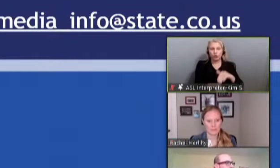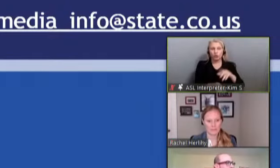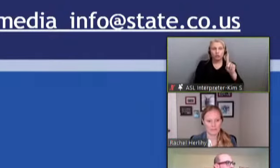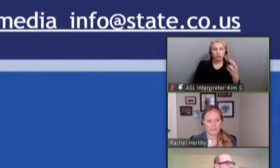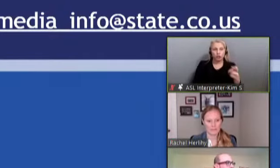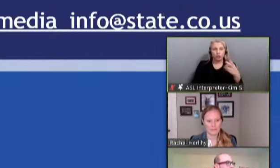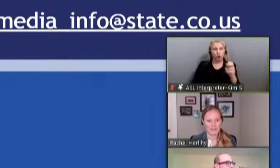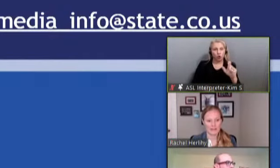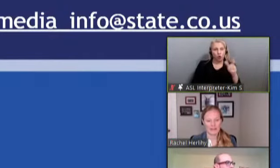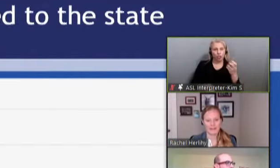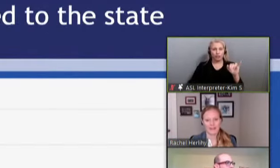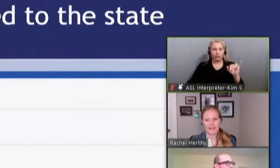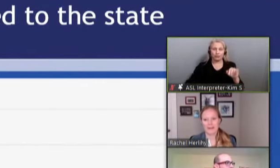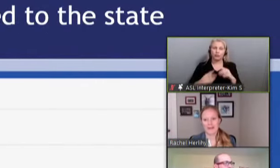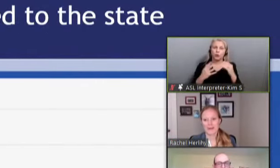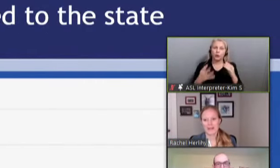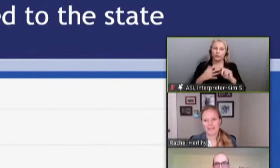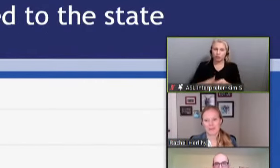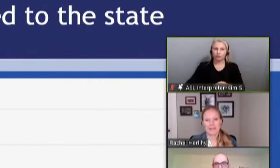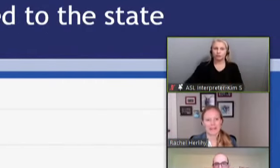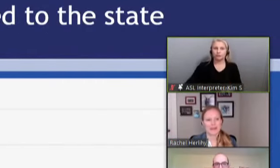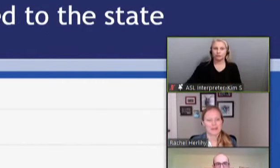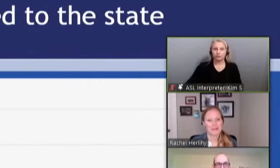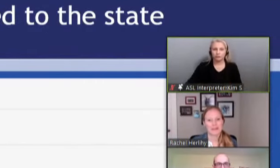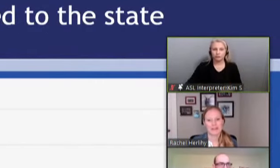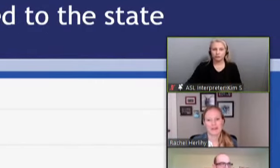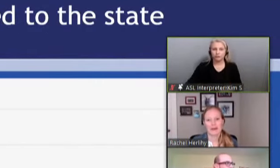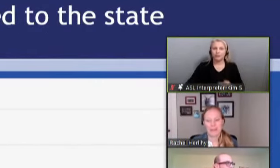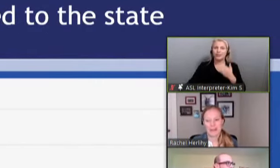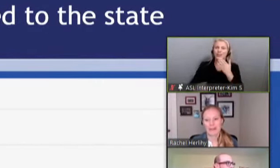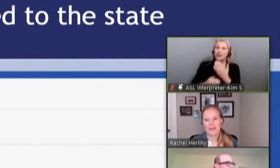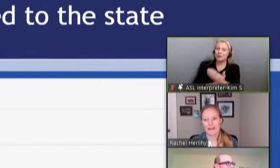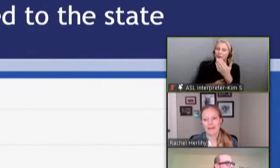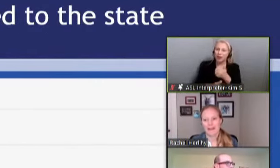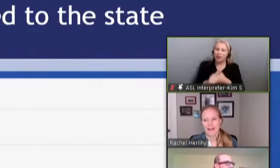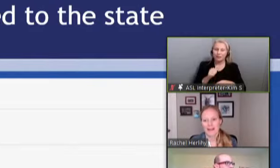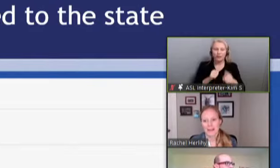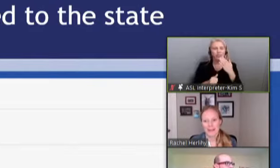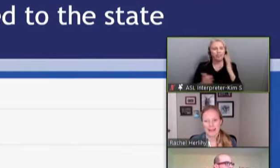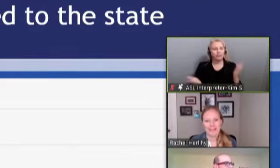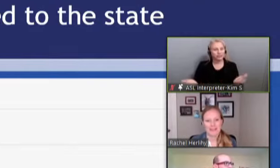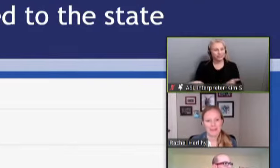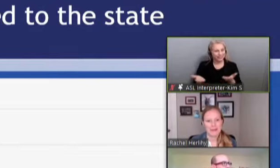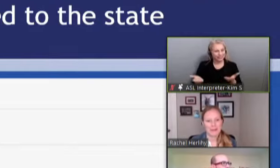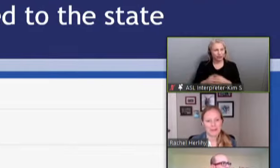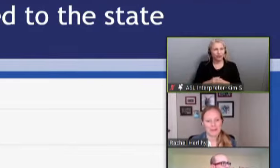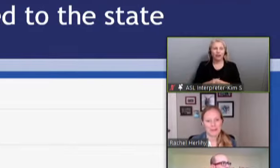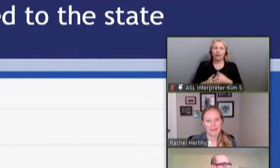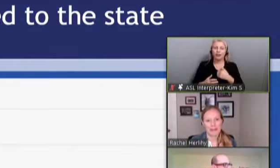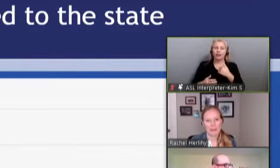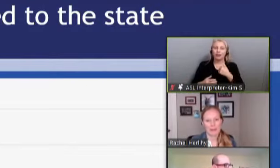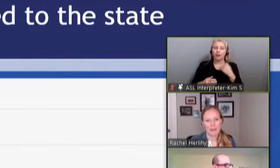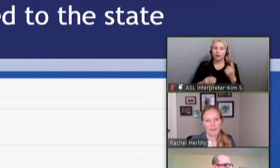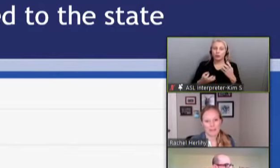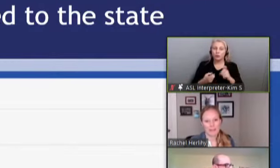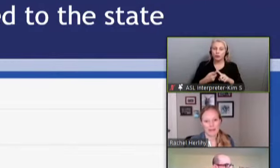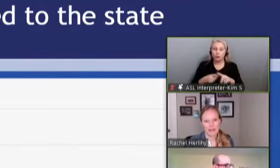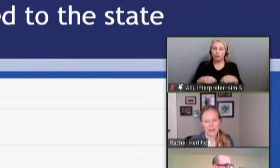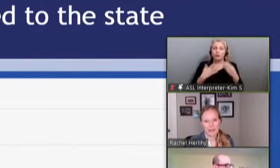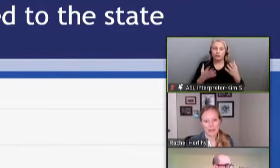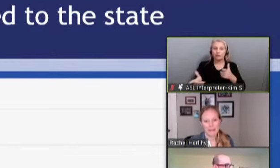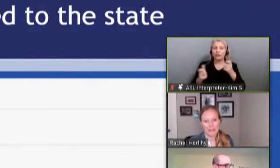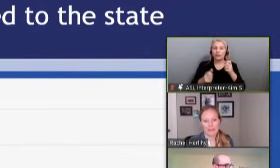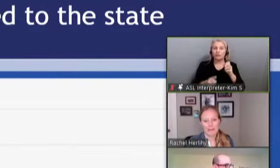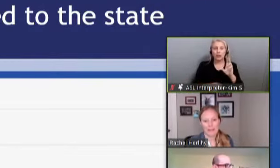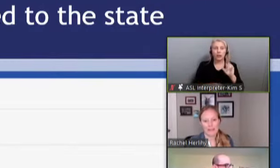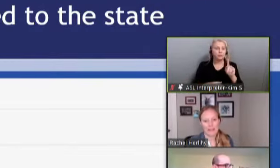started. Right, good morning, everyone. Thank you so much for being here. As always, want to provide a quick update on